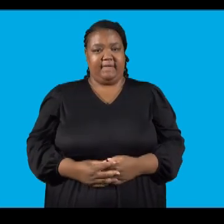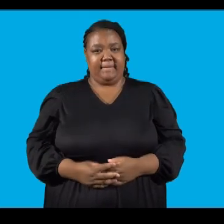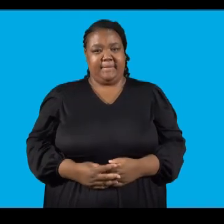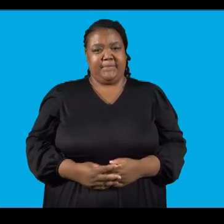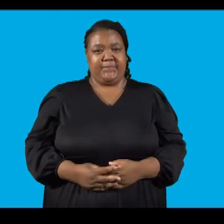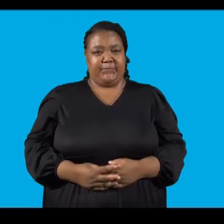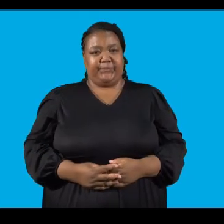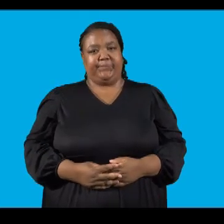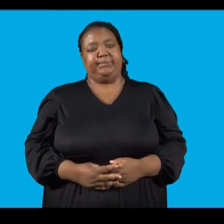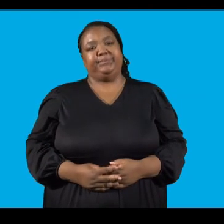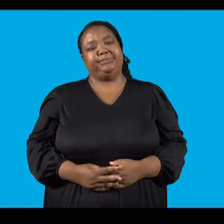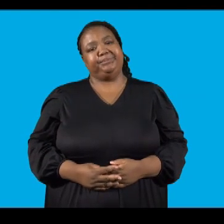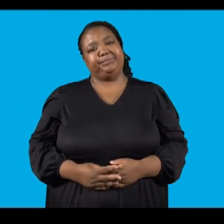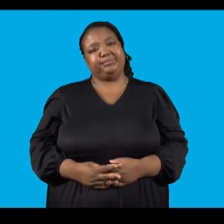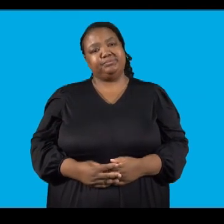Commission.